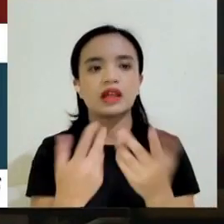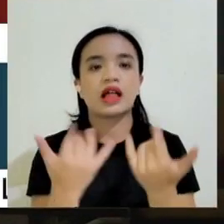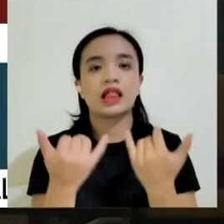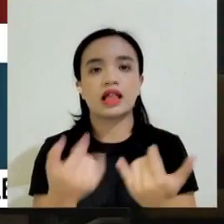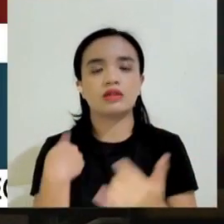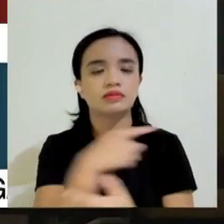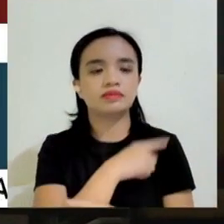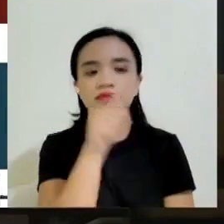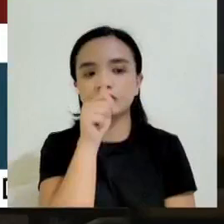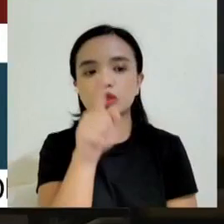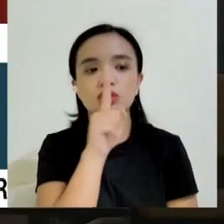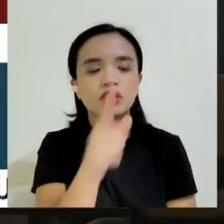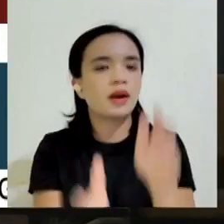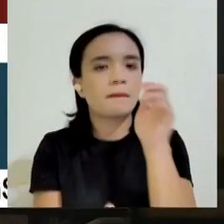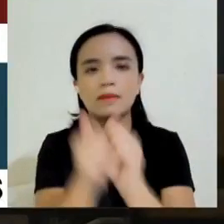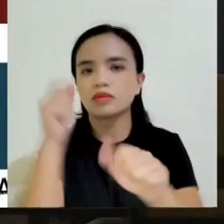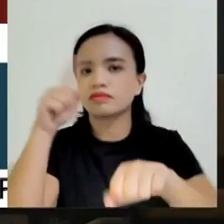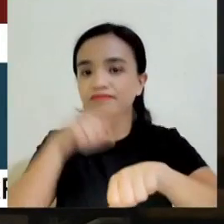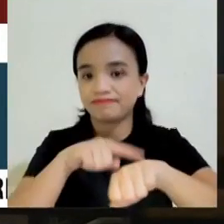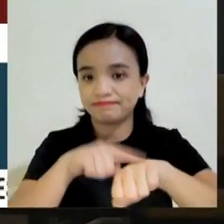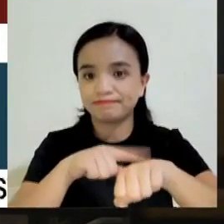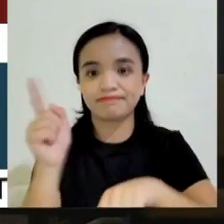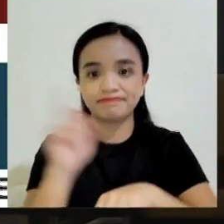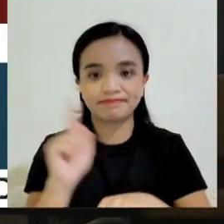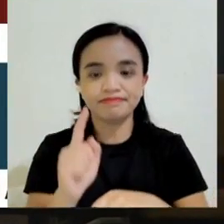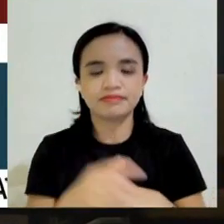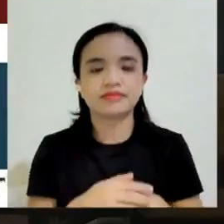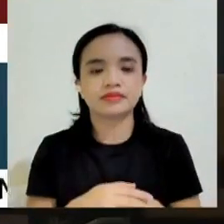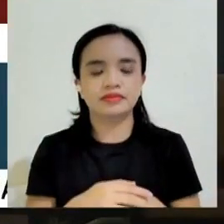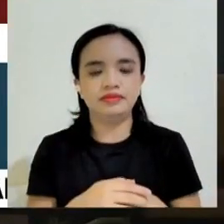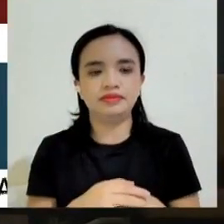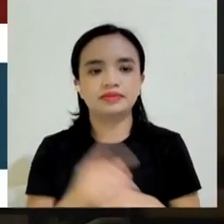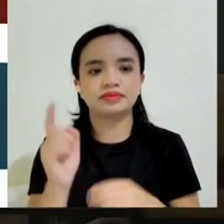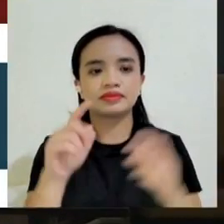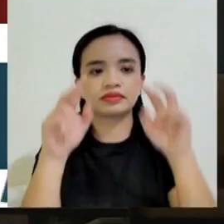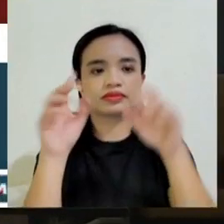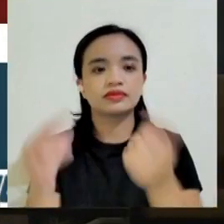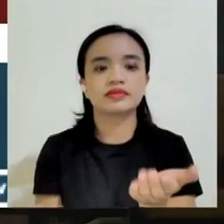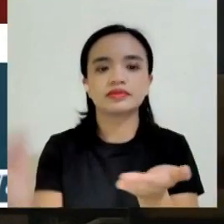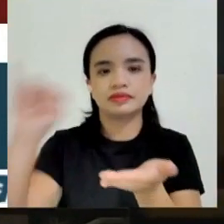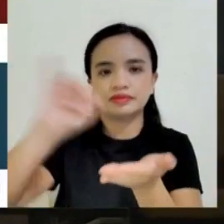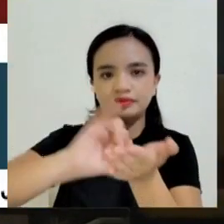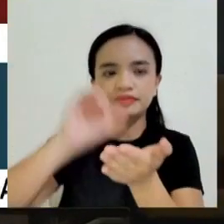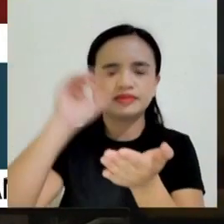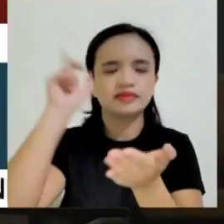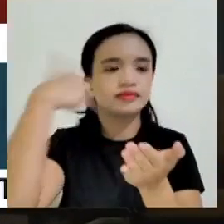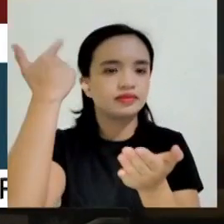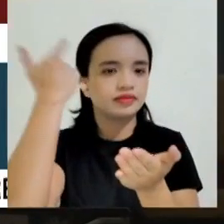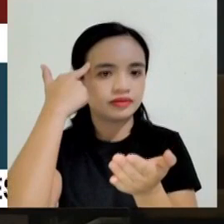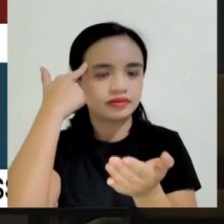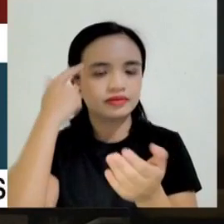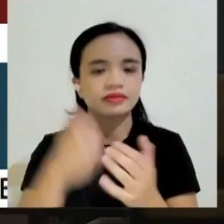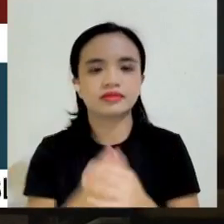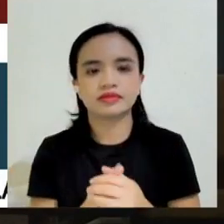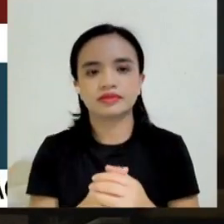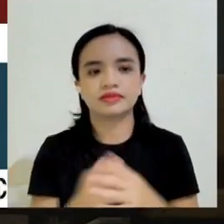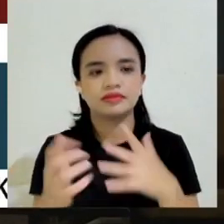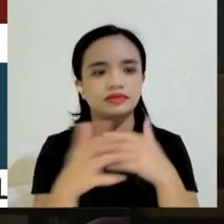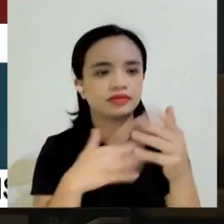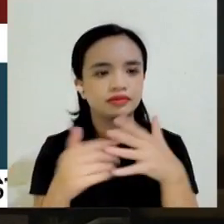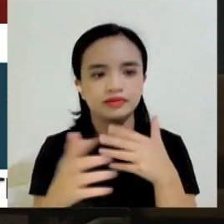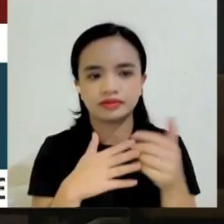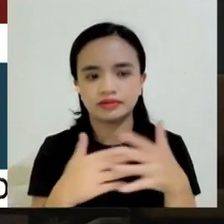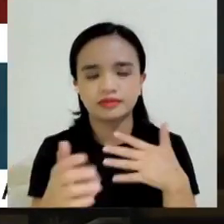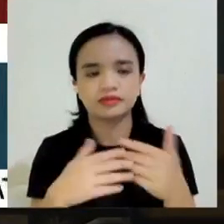the capex, the capital investment. Governments don't want, don't have, whatever the reason is, airport operators are doing that.